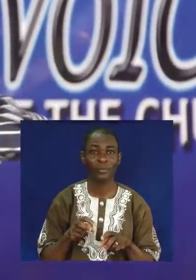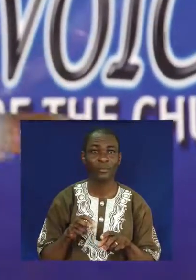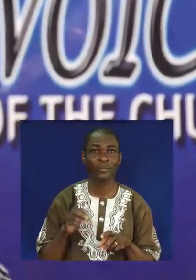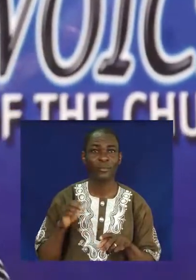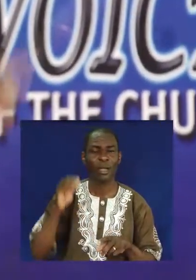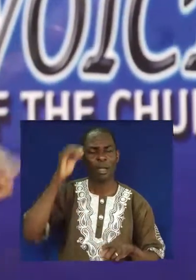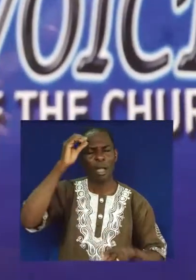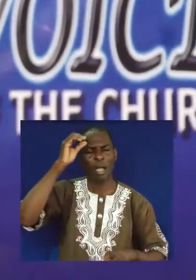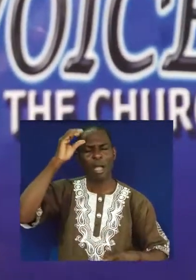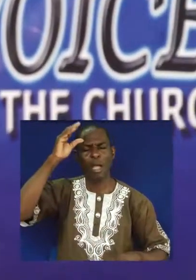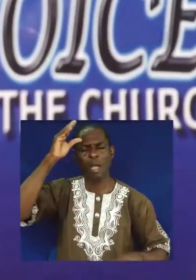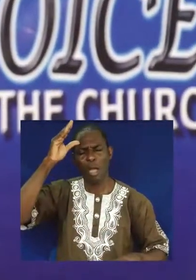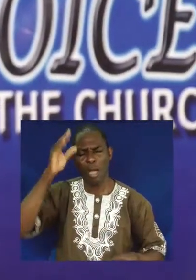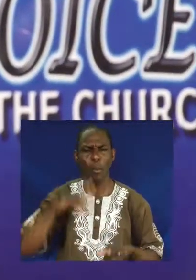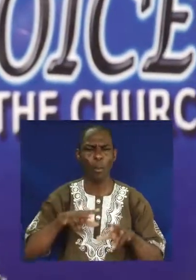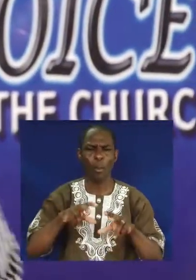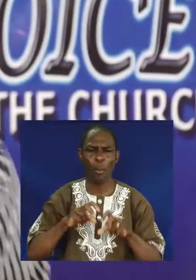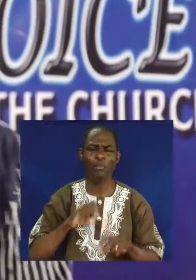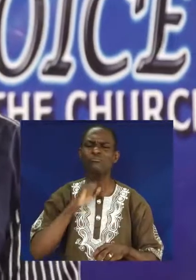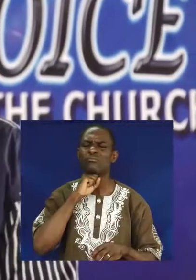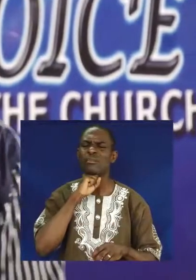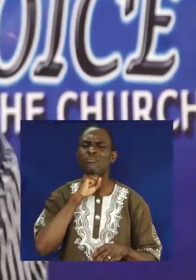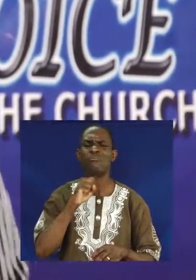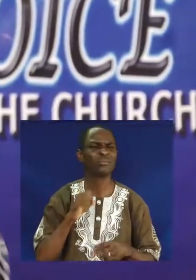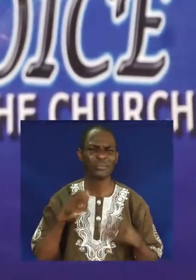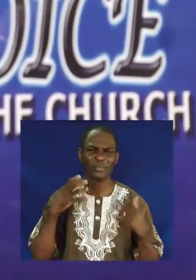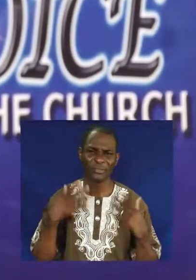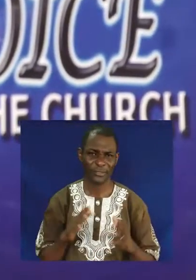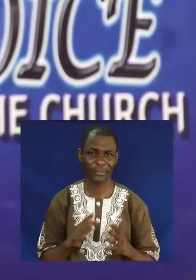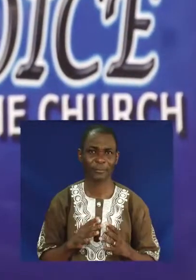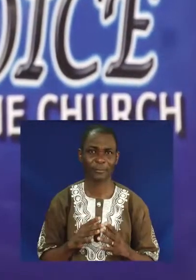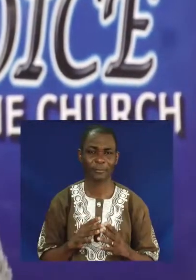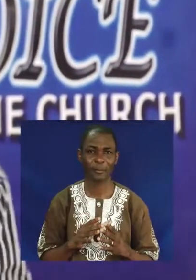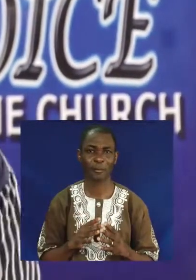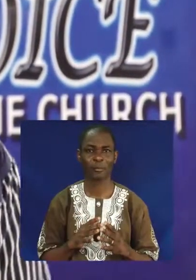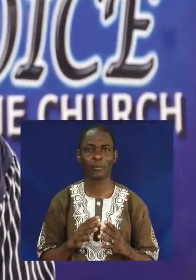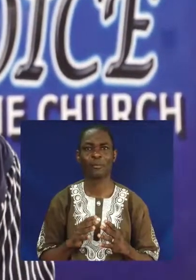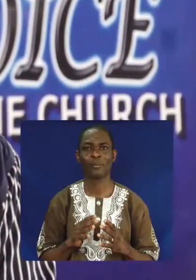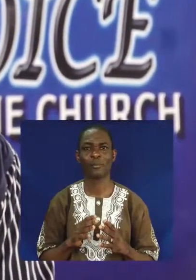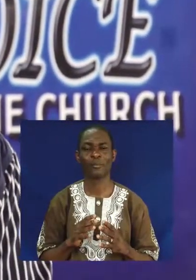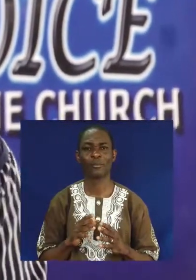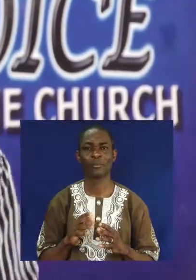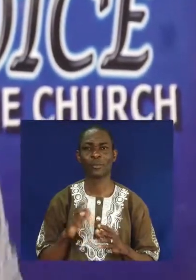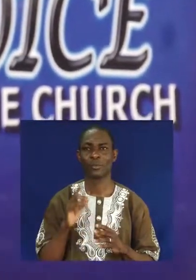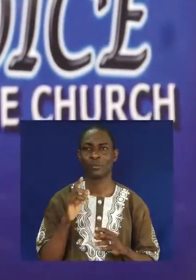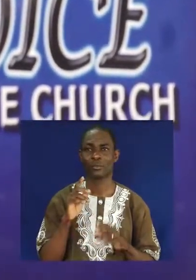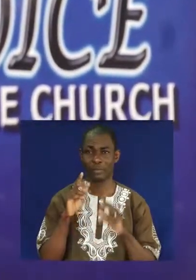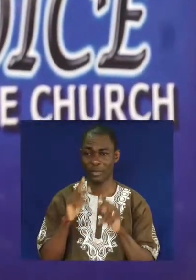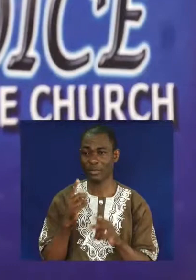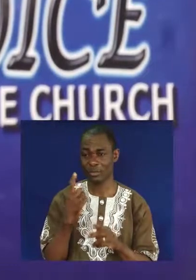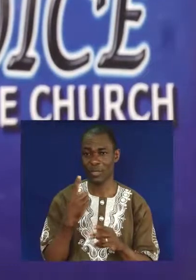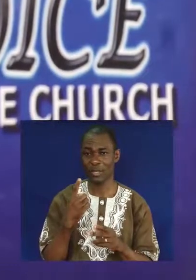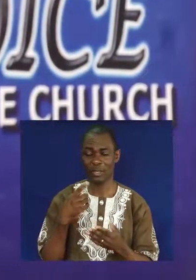bank ho no sika da bank ani e bo besia dear politicians no ba dwene onyankopon adwene. Now, Mama, or